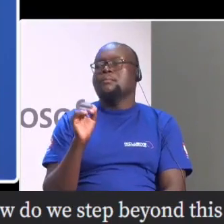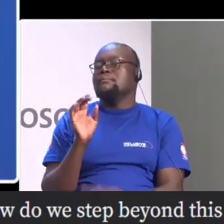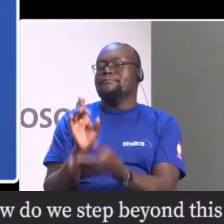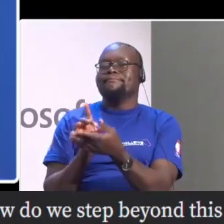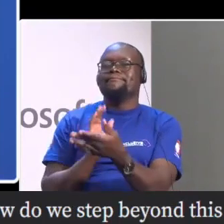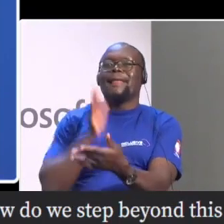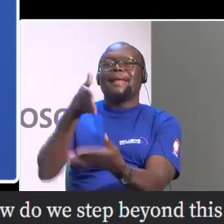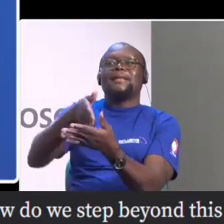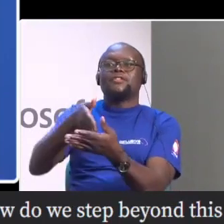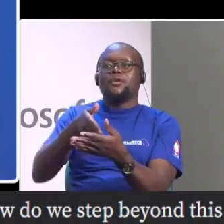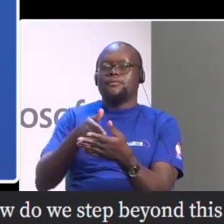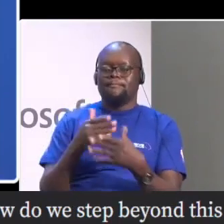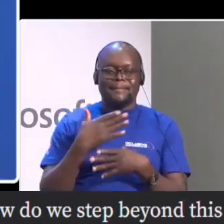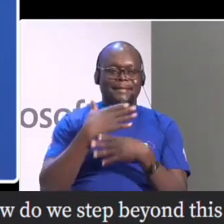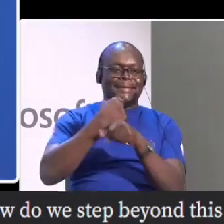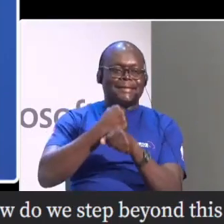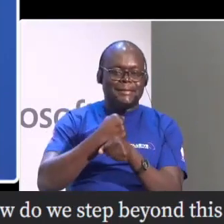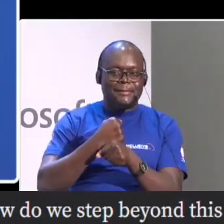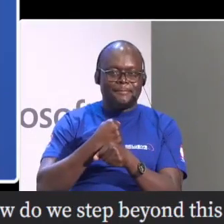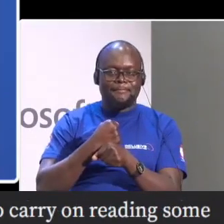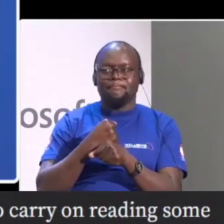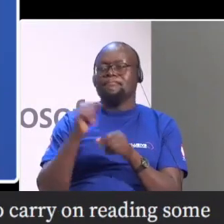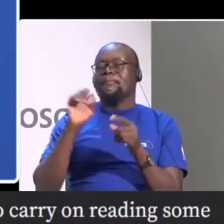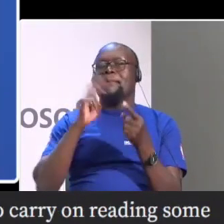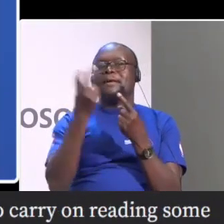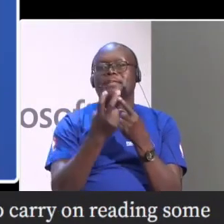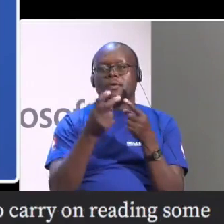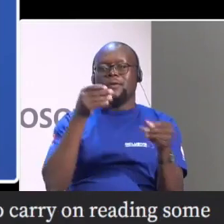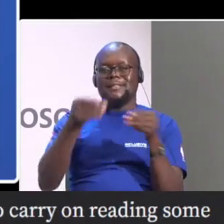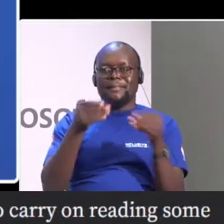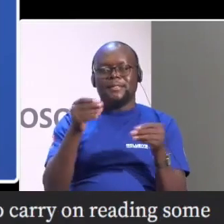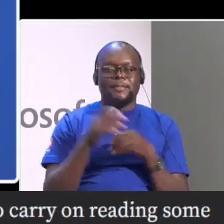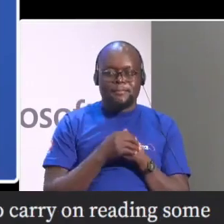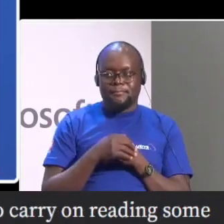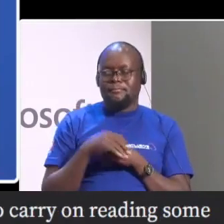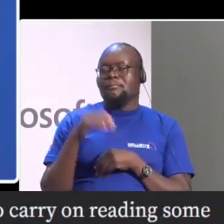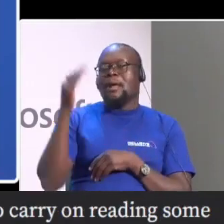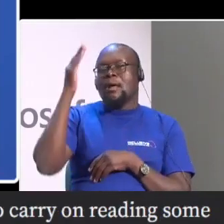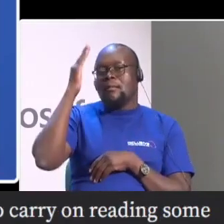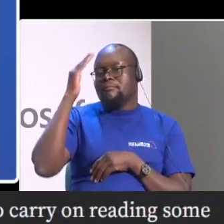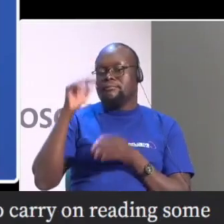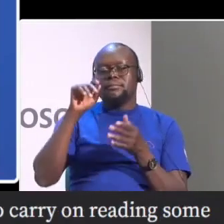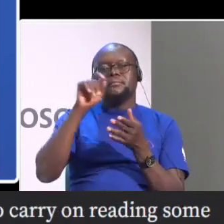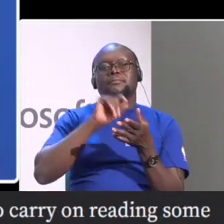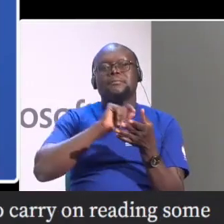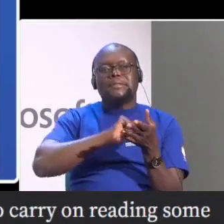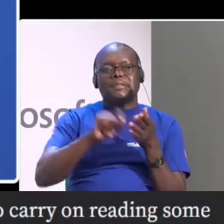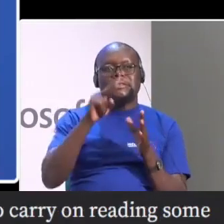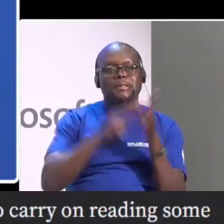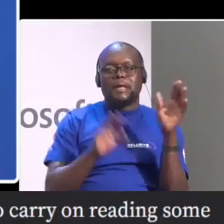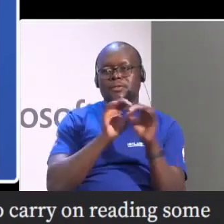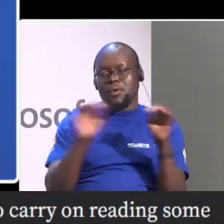rejection, trust, perception of disability, illiteracy,